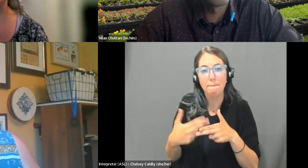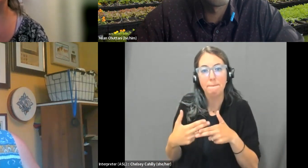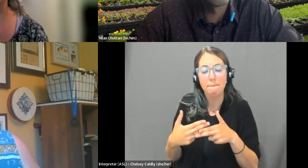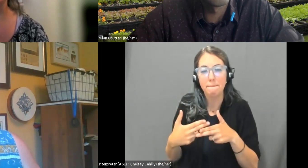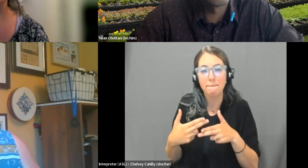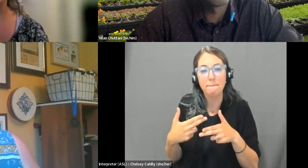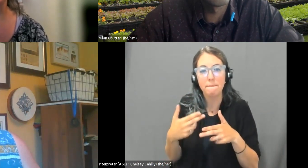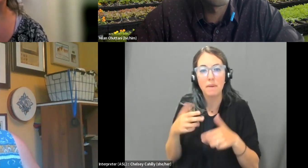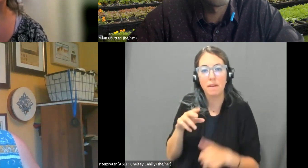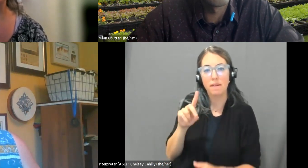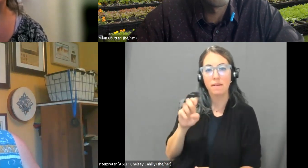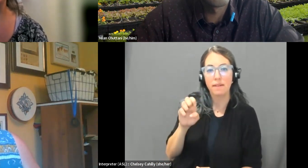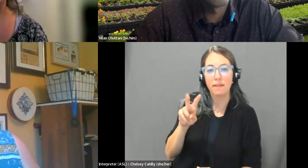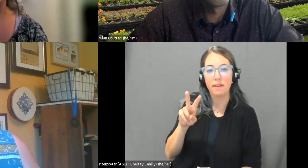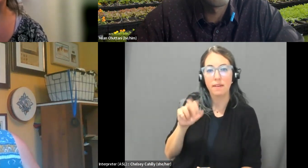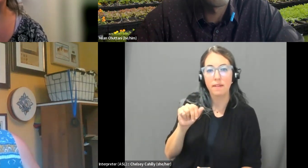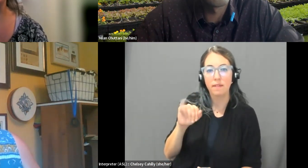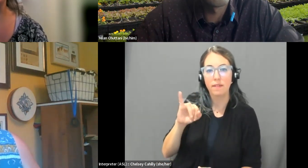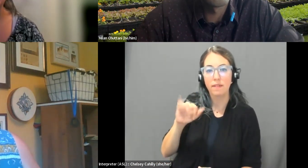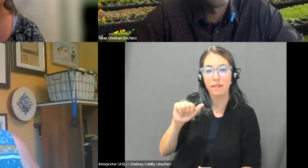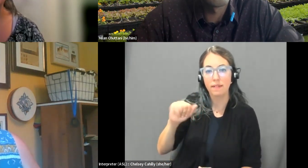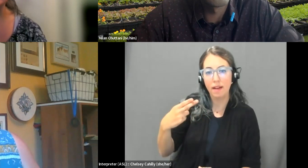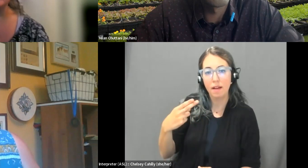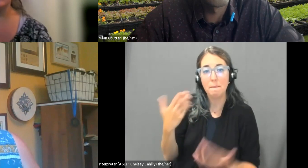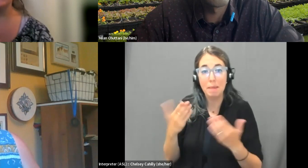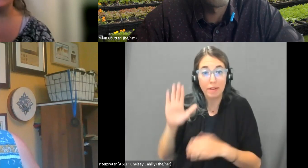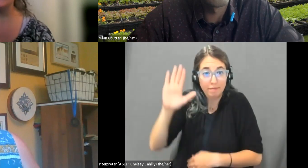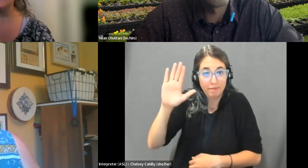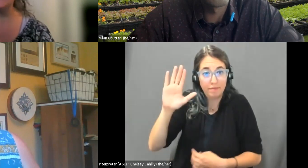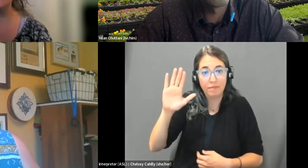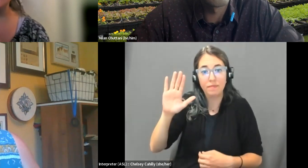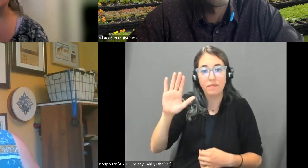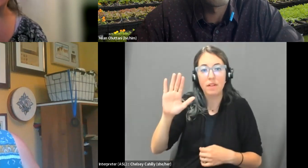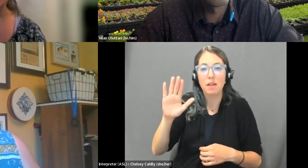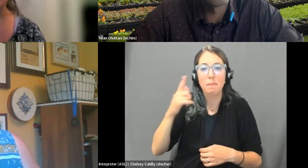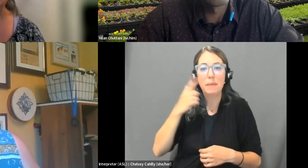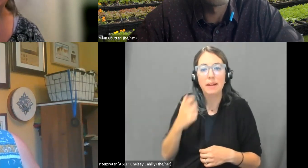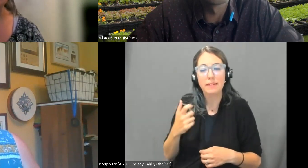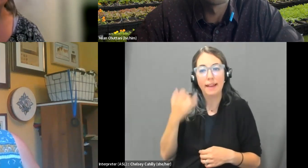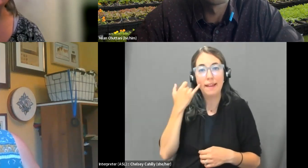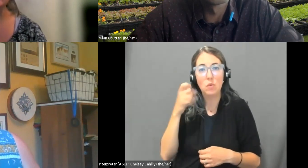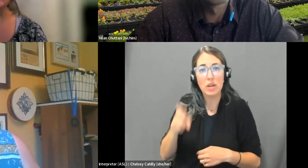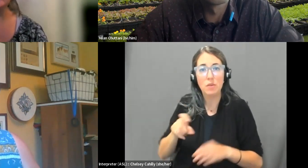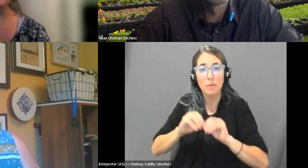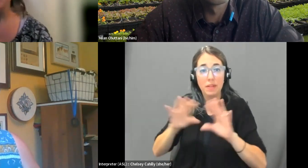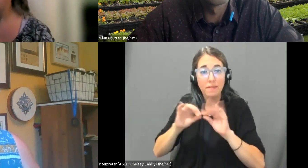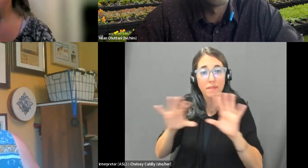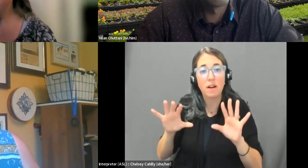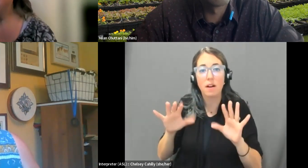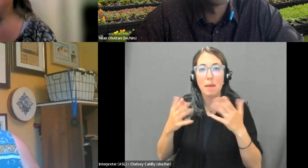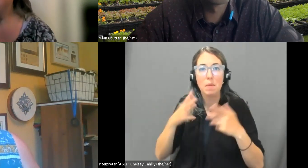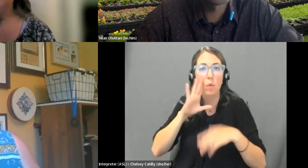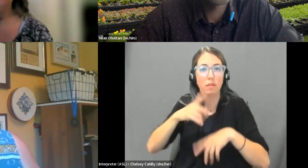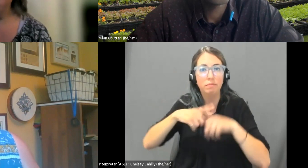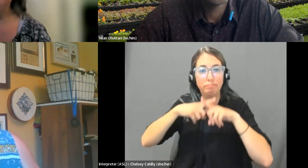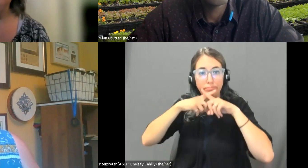to me, to maybe raise your hand so we can take you off mute in case it needs clarification.